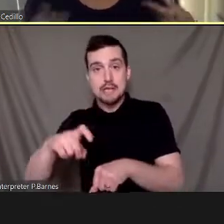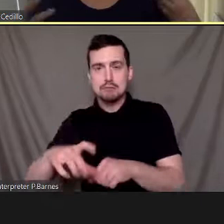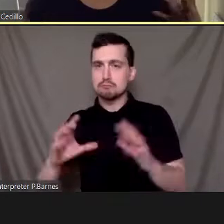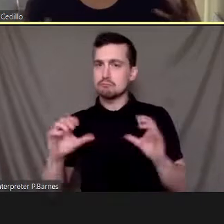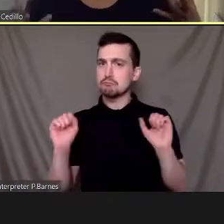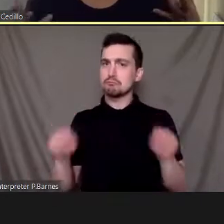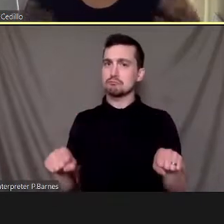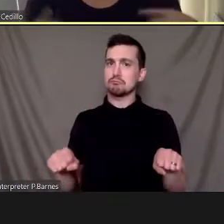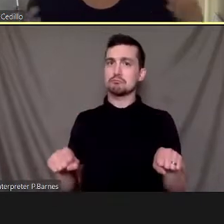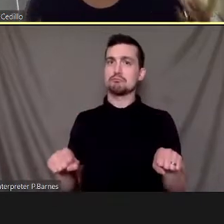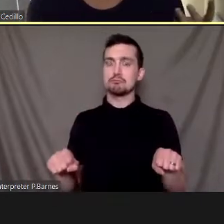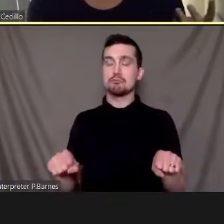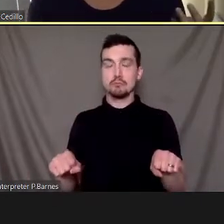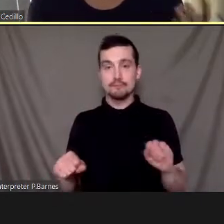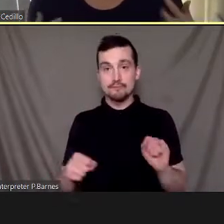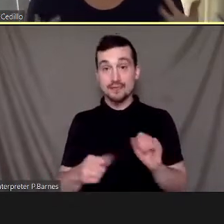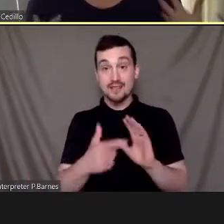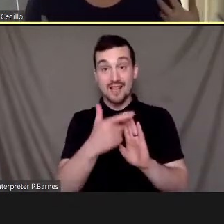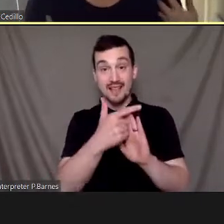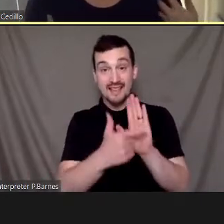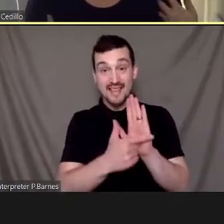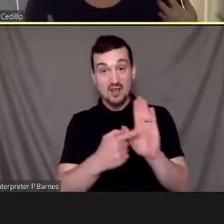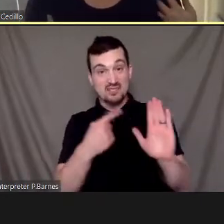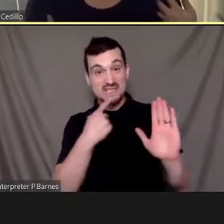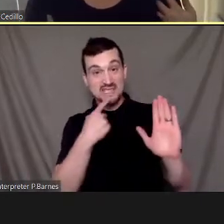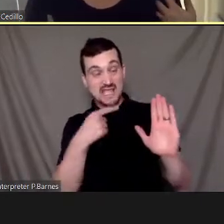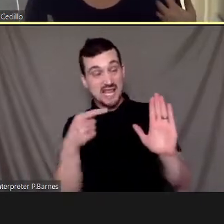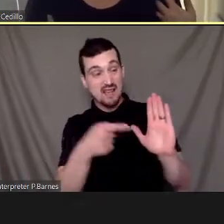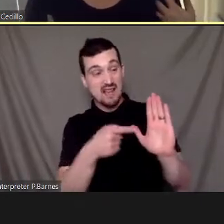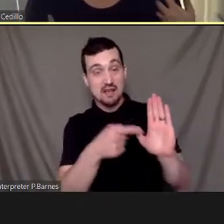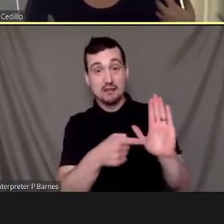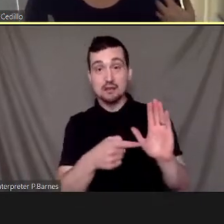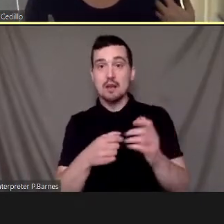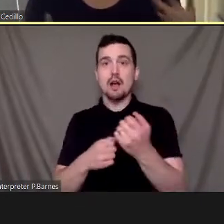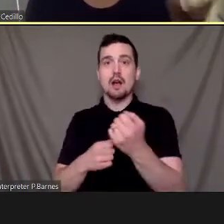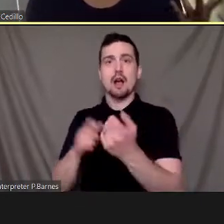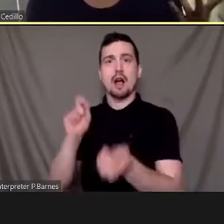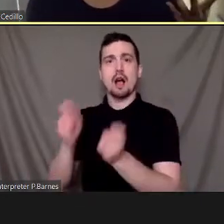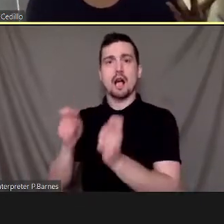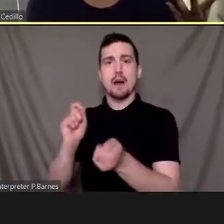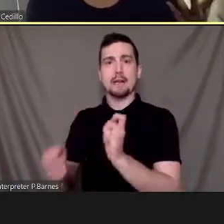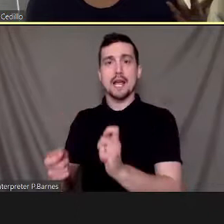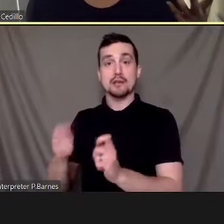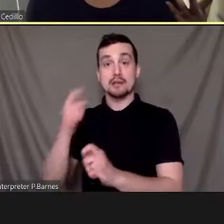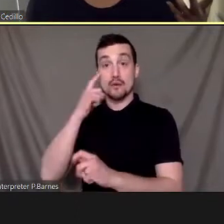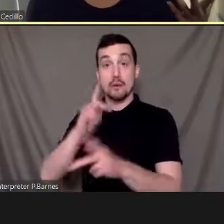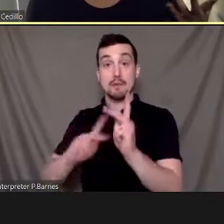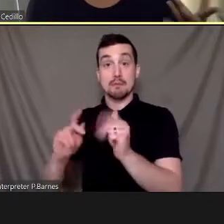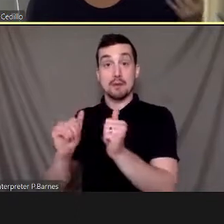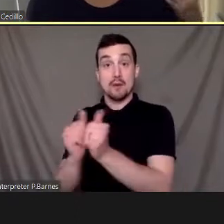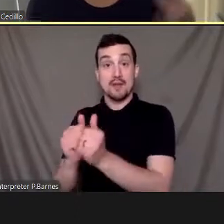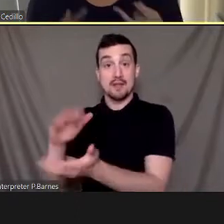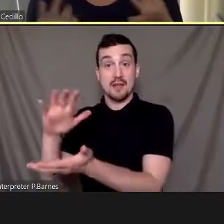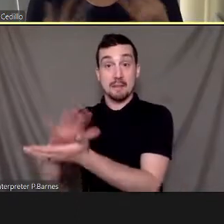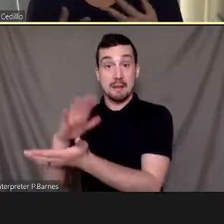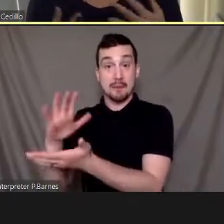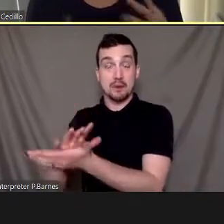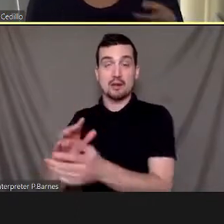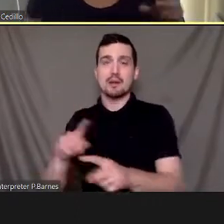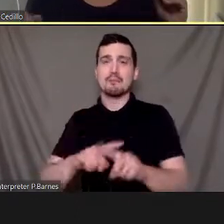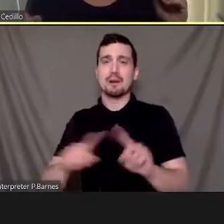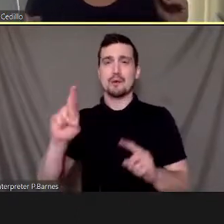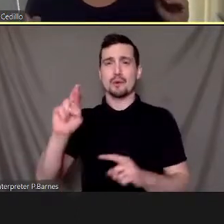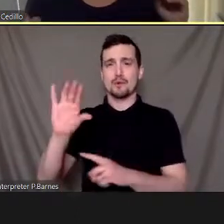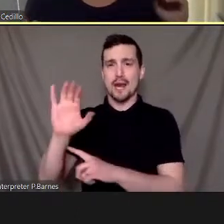because legally accommodations are for students with paperwork, but in terms of race and